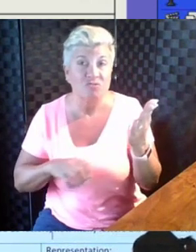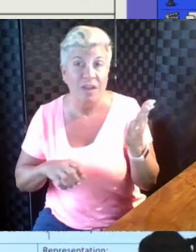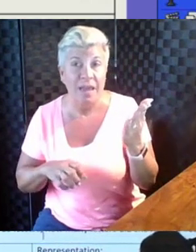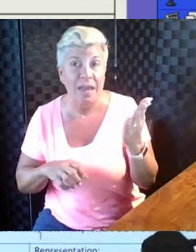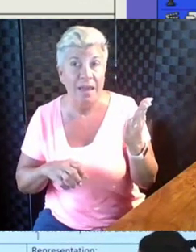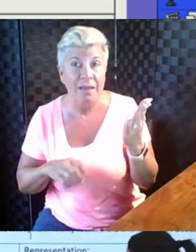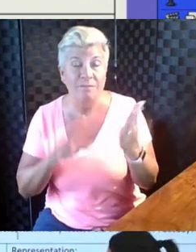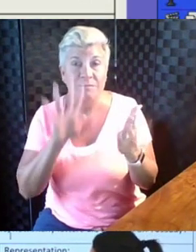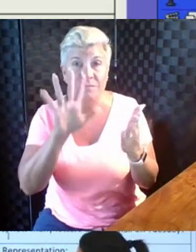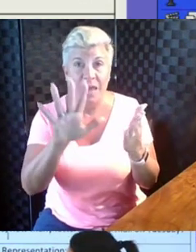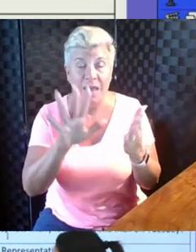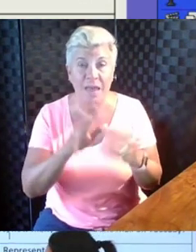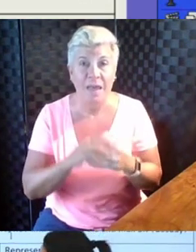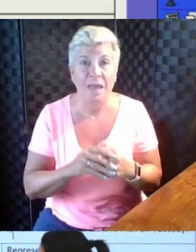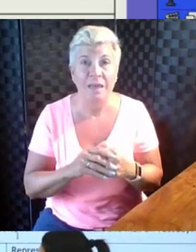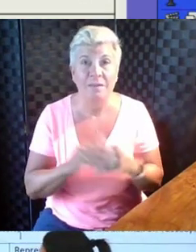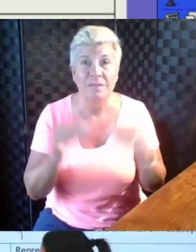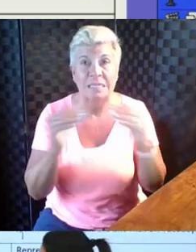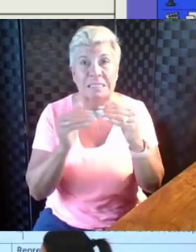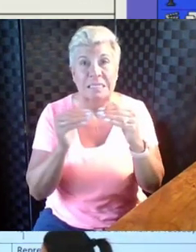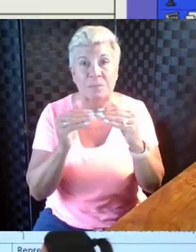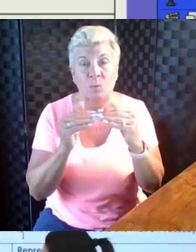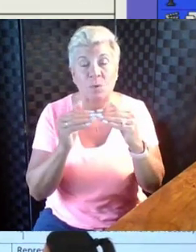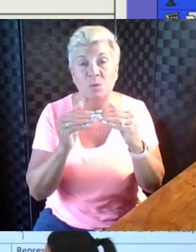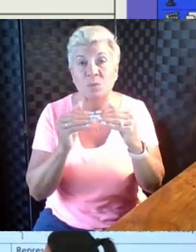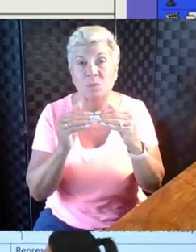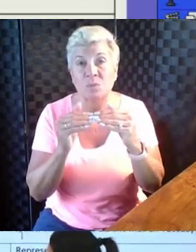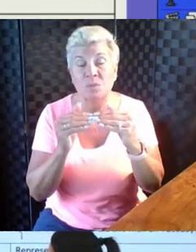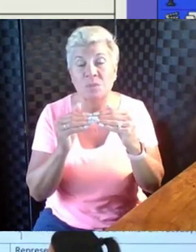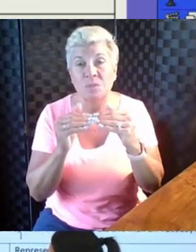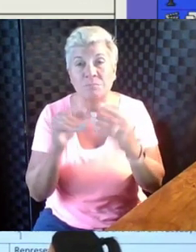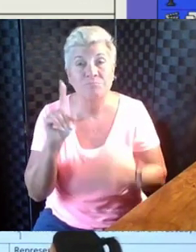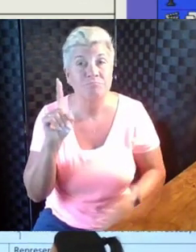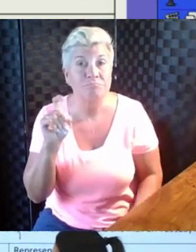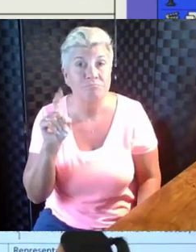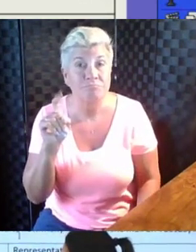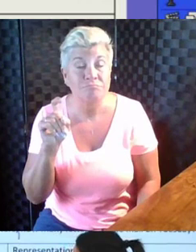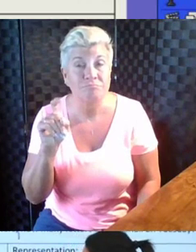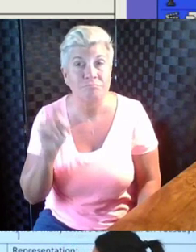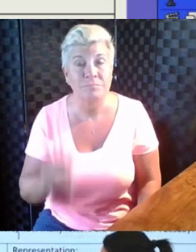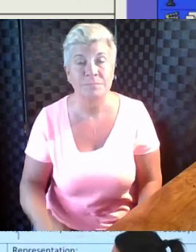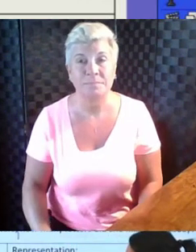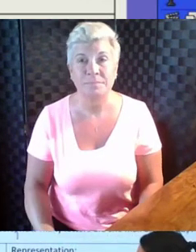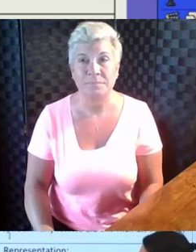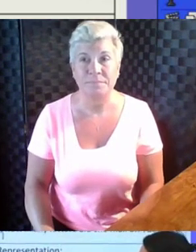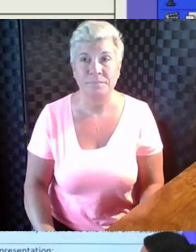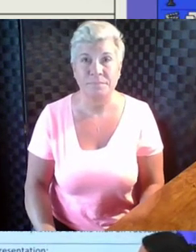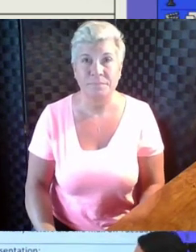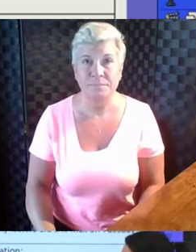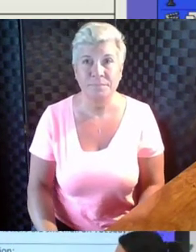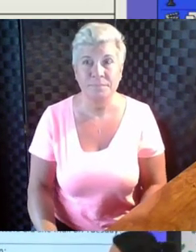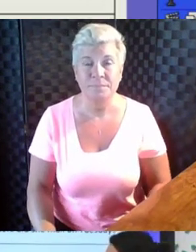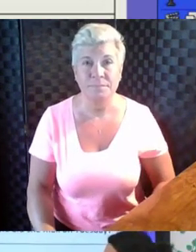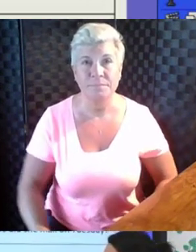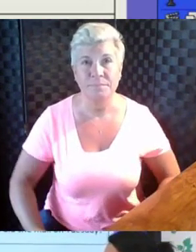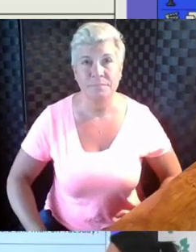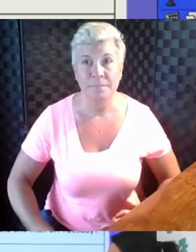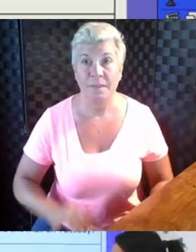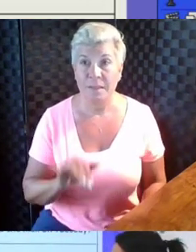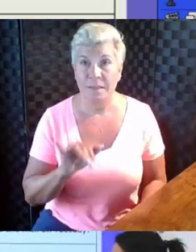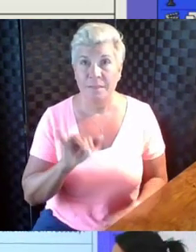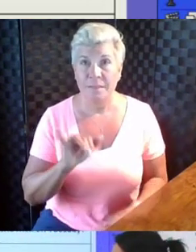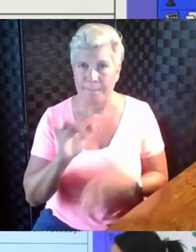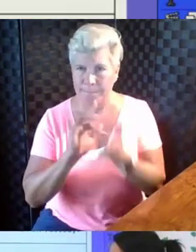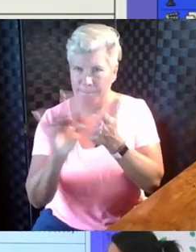We're going to take away the 5 that we know, and we're left with blank, that